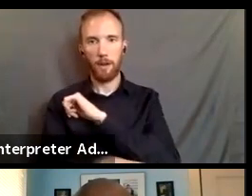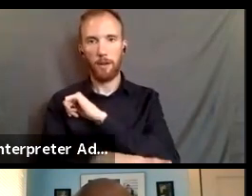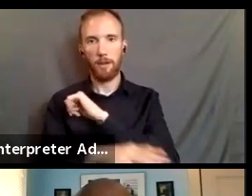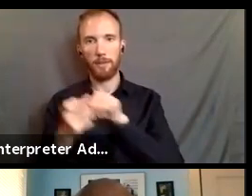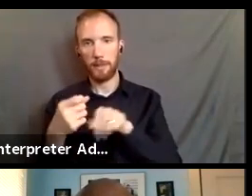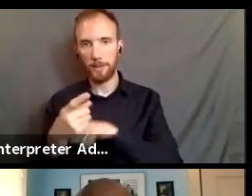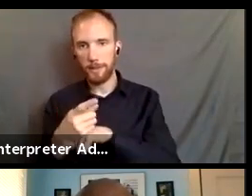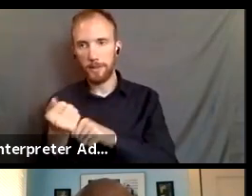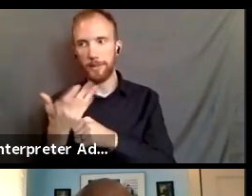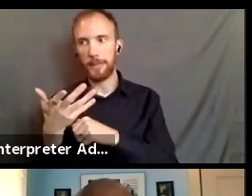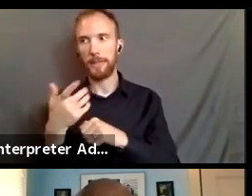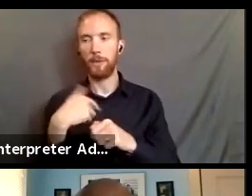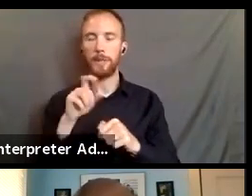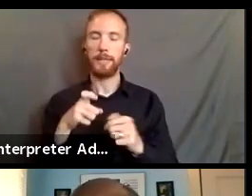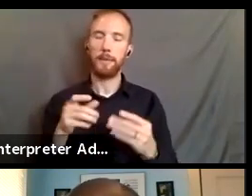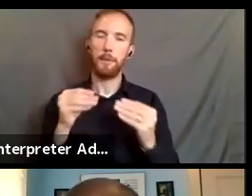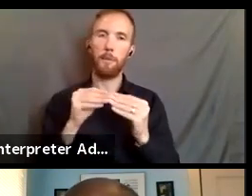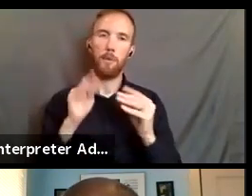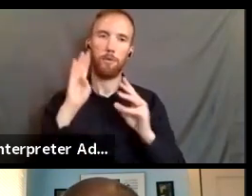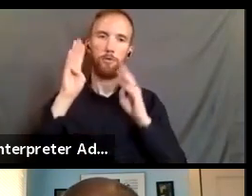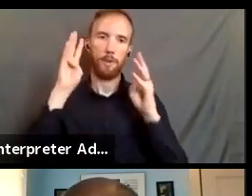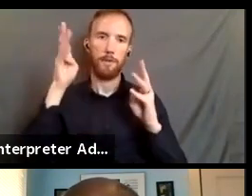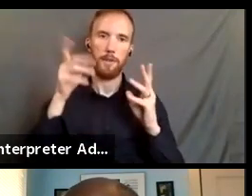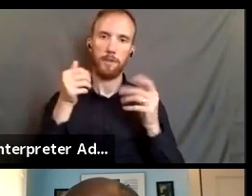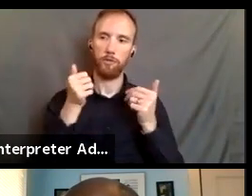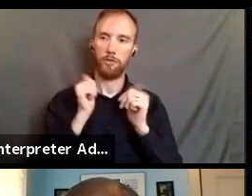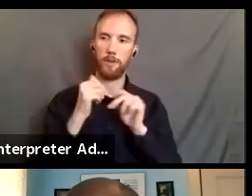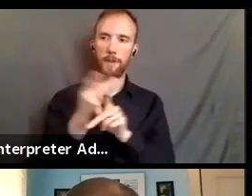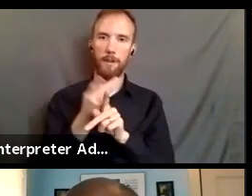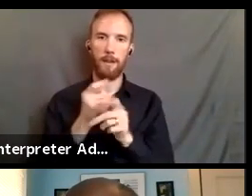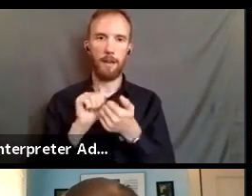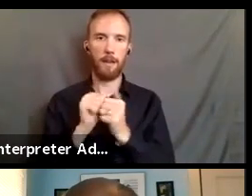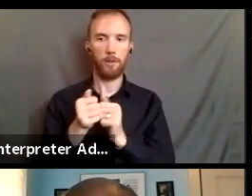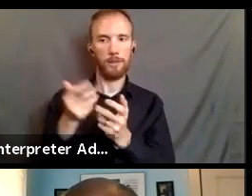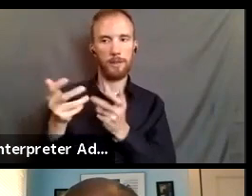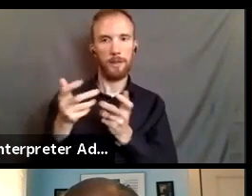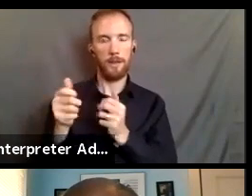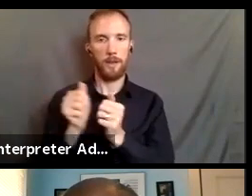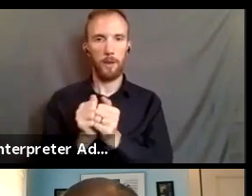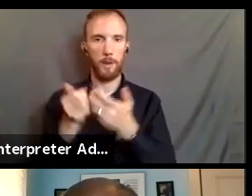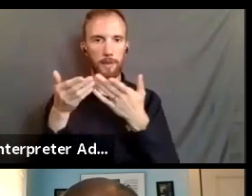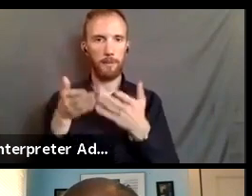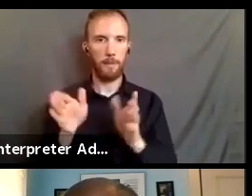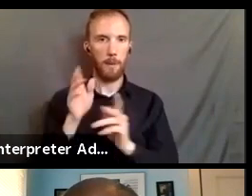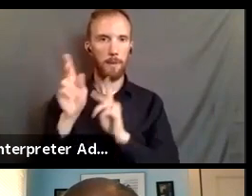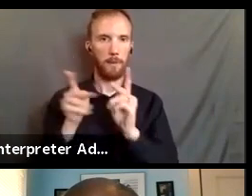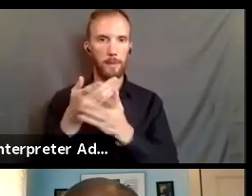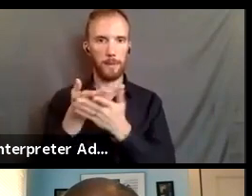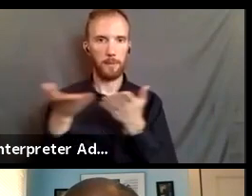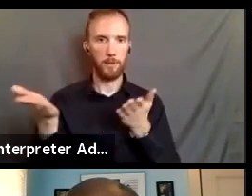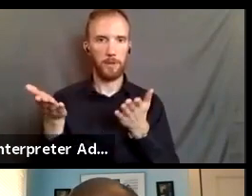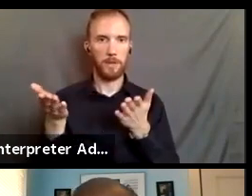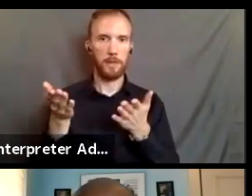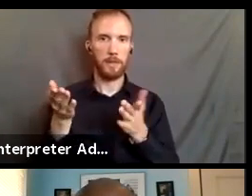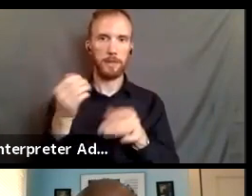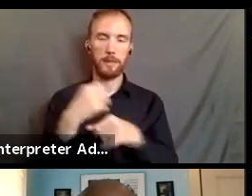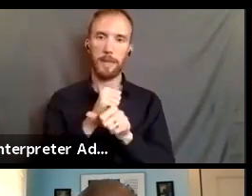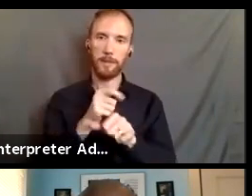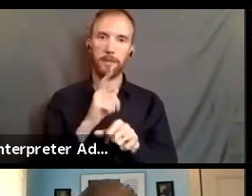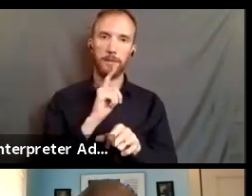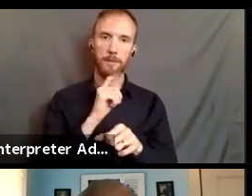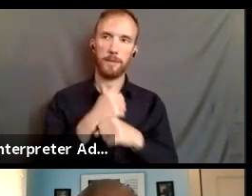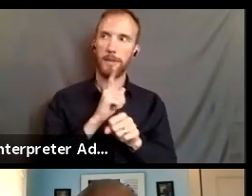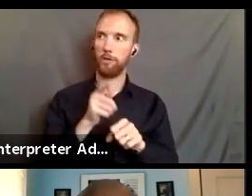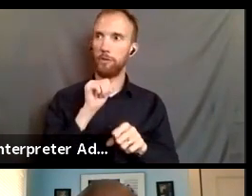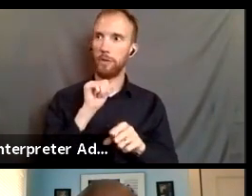out alternative ways to engage with the public um to ensure that we're we're not just meeting some of the communities um and